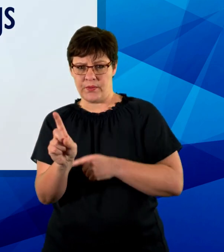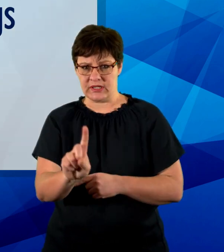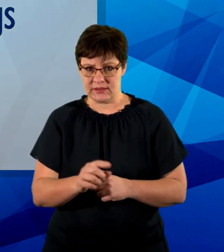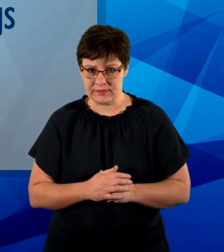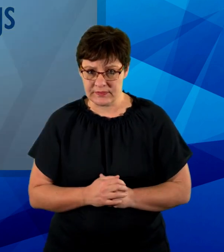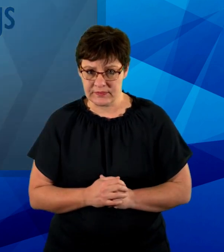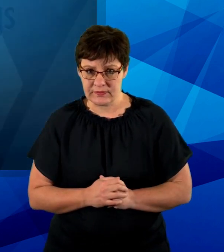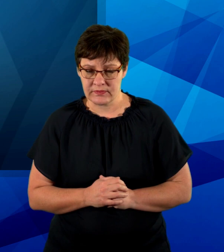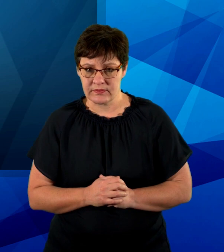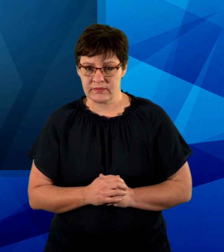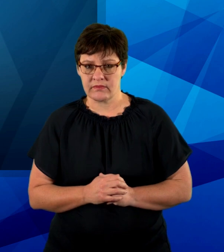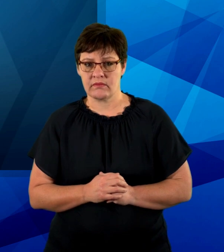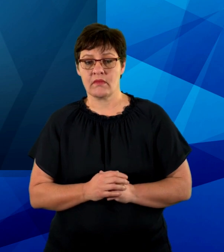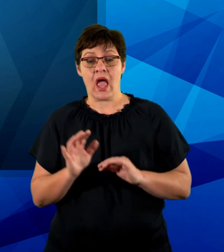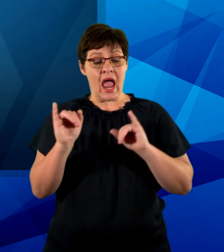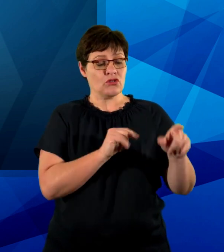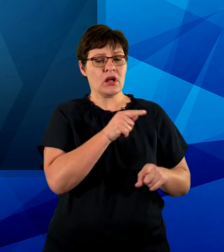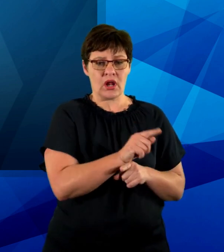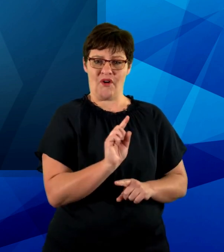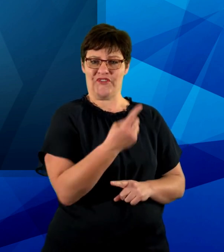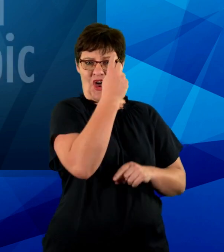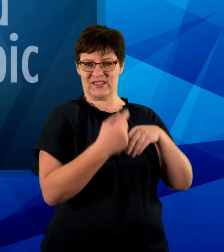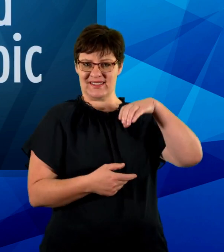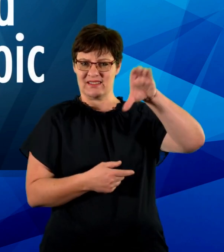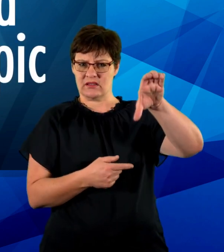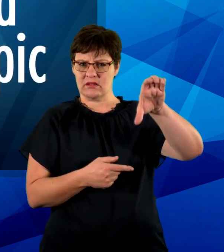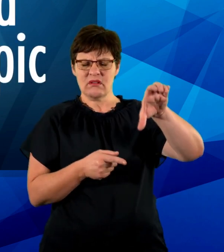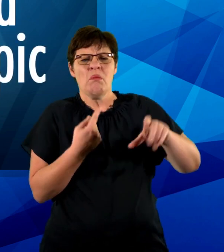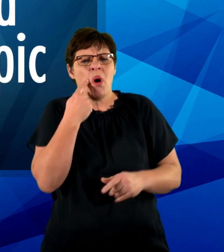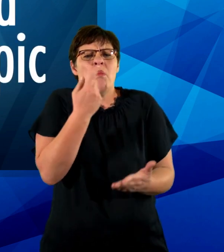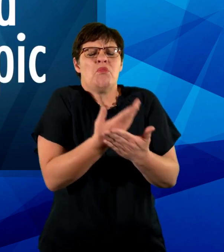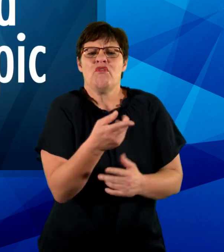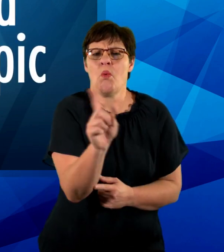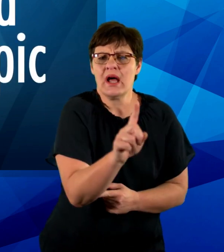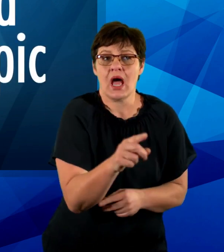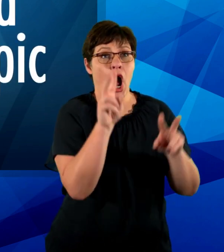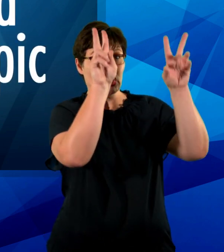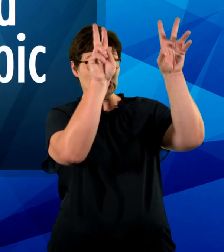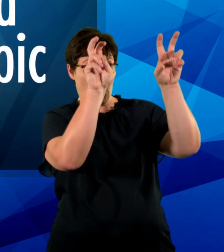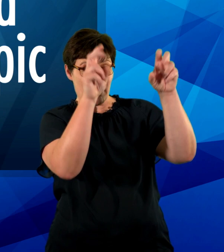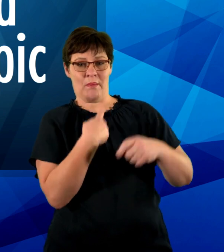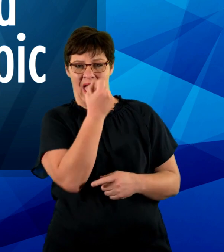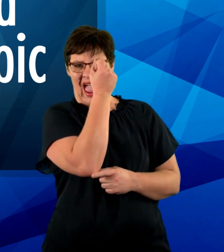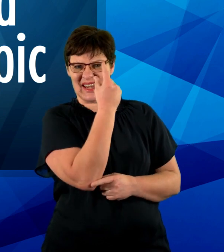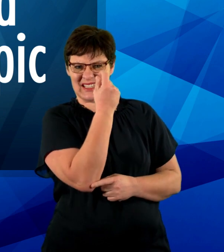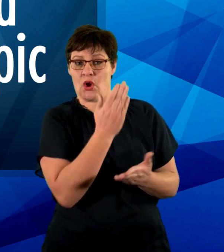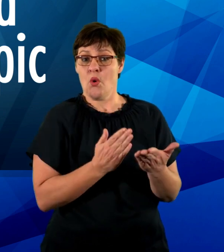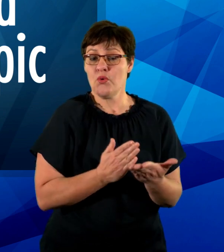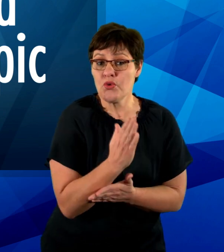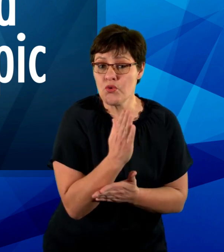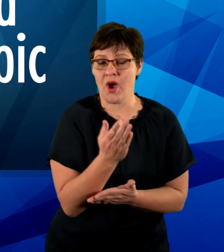The introduction is the first point of your discussion. You should prove that you understand the topic by presenting academic